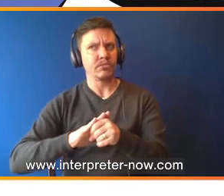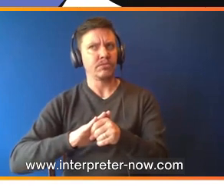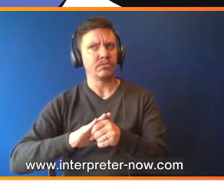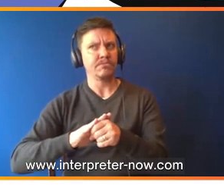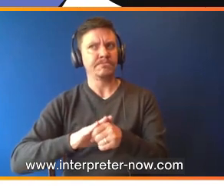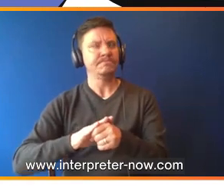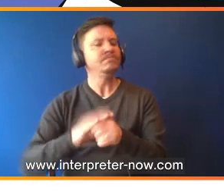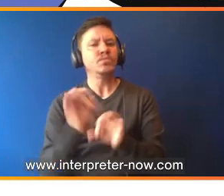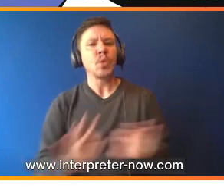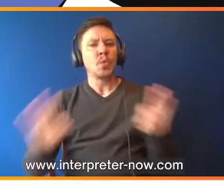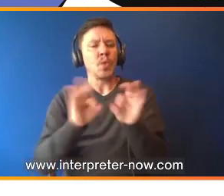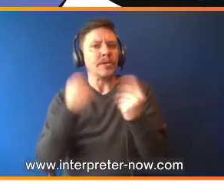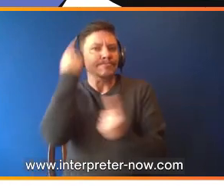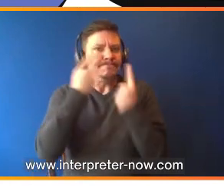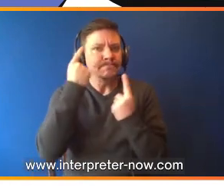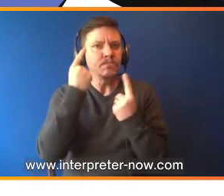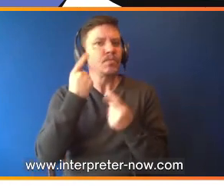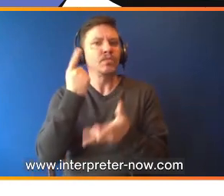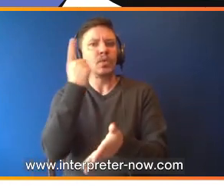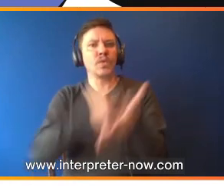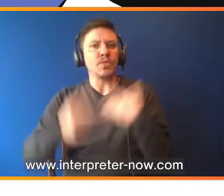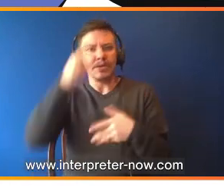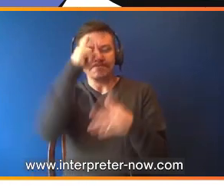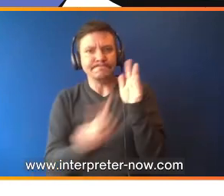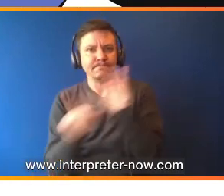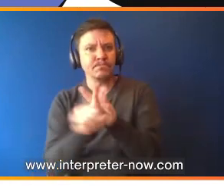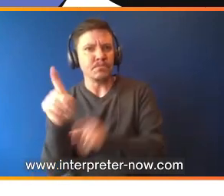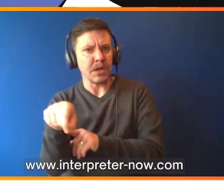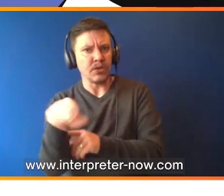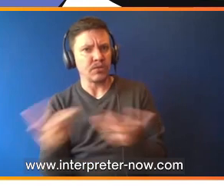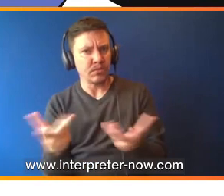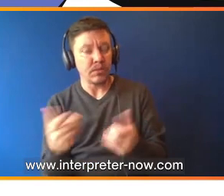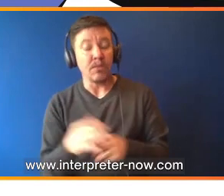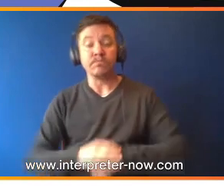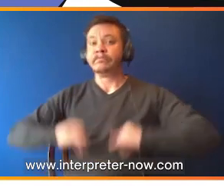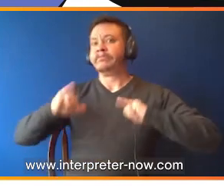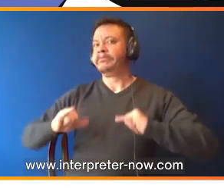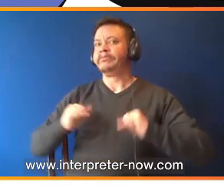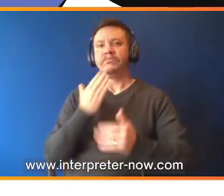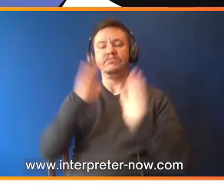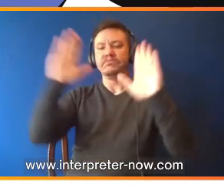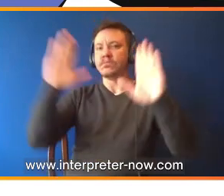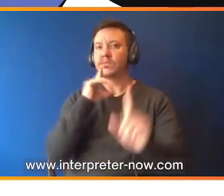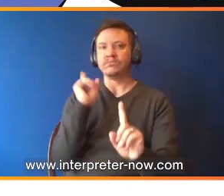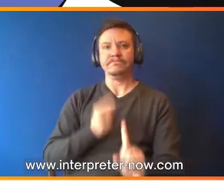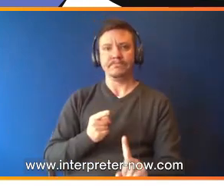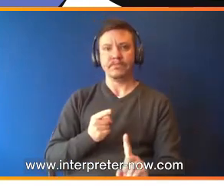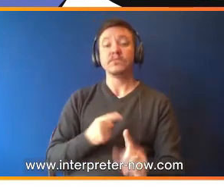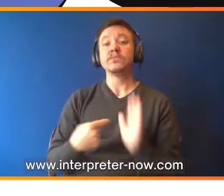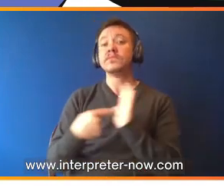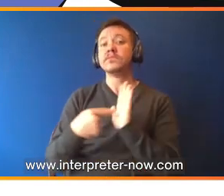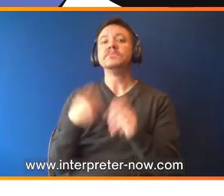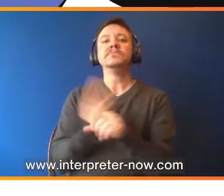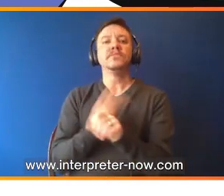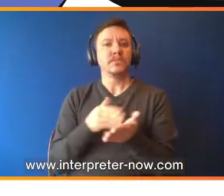identified as gorillas? Like, it just doesn't even really make sense. And that's the problem with a lot of things, that these sorts of kind of